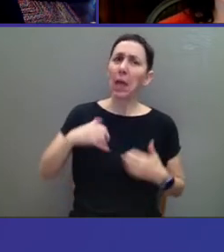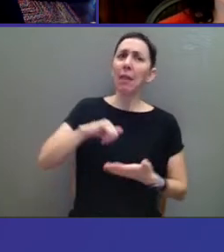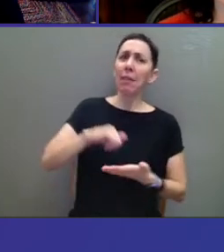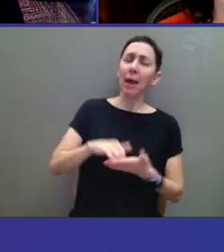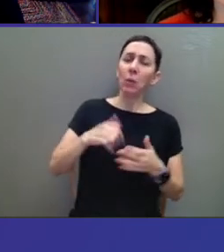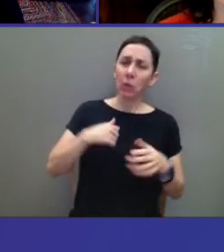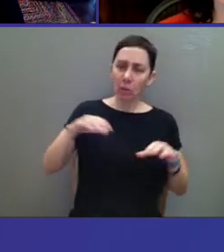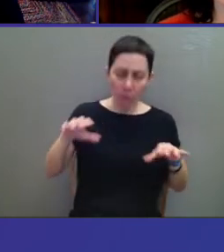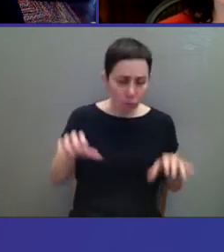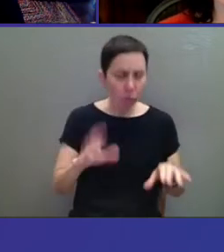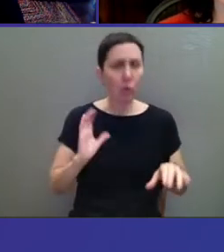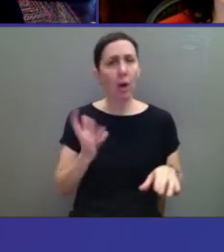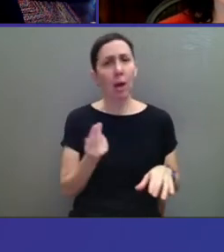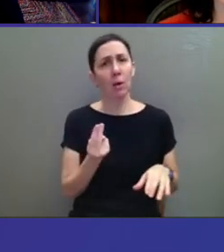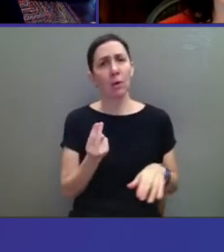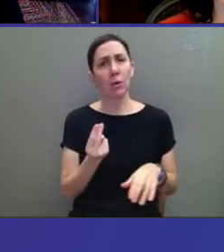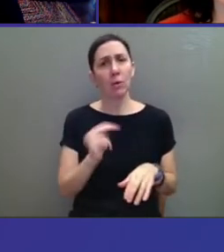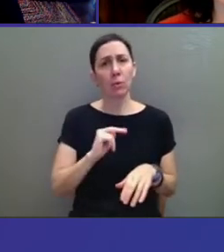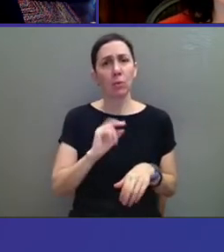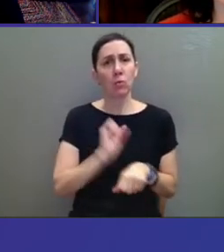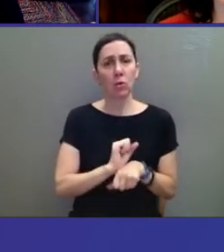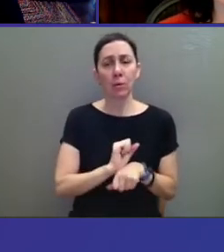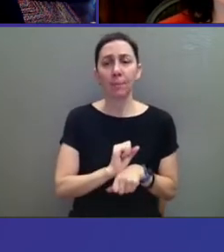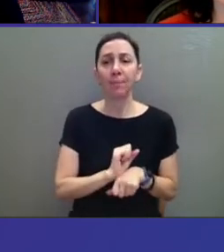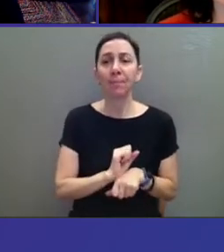simultaneous to that discussion was this idea of sort of this,